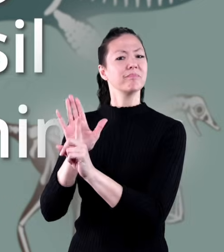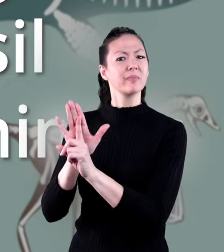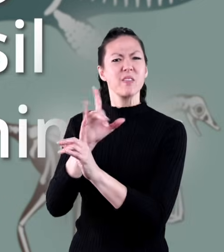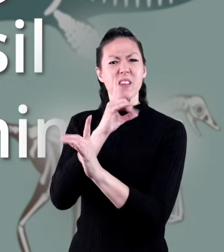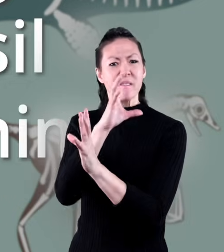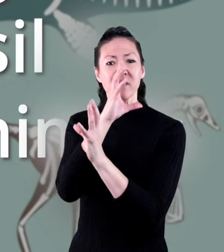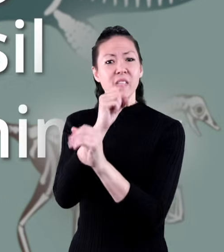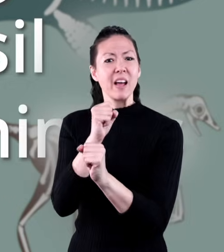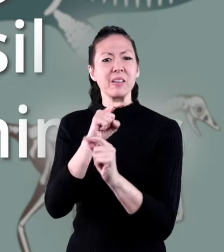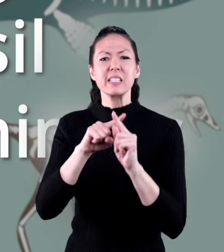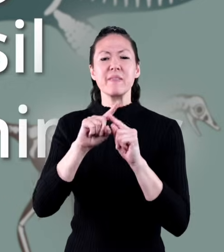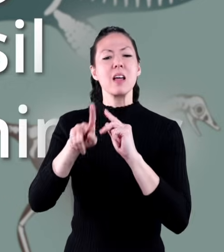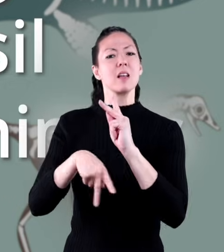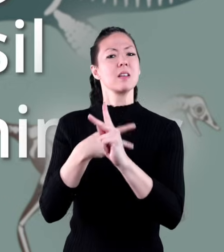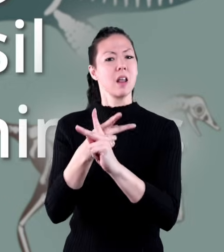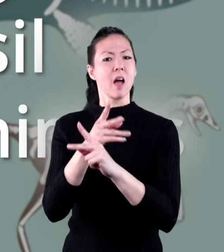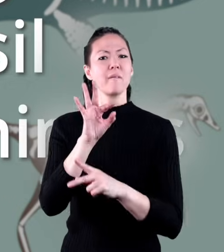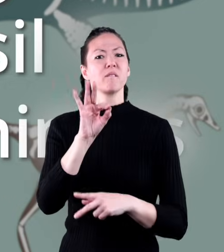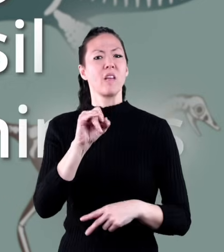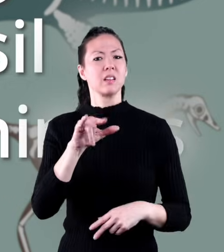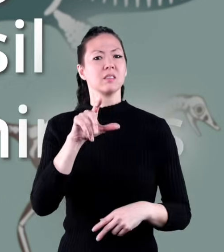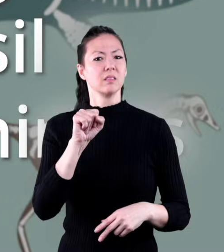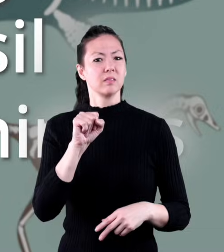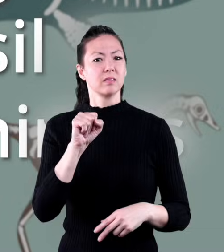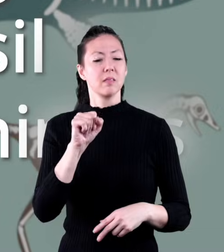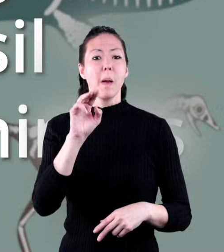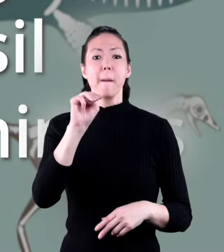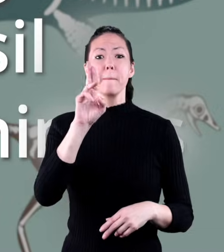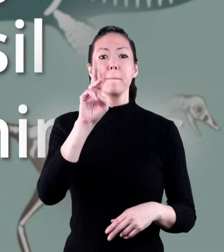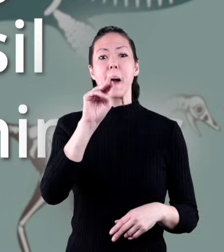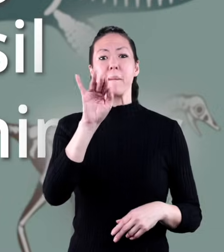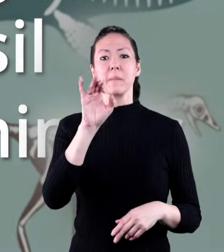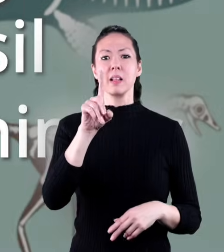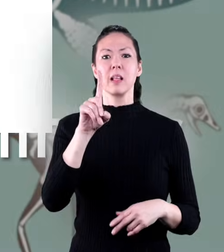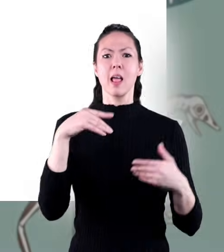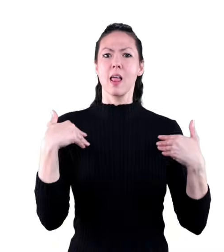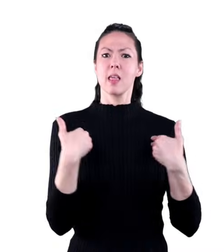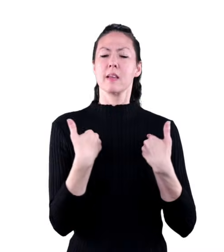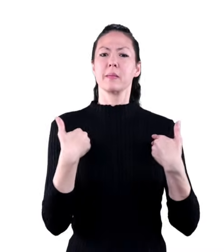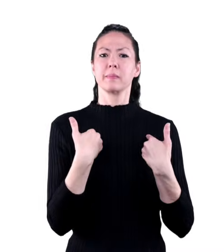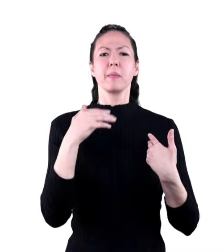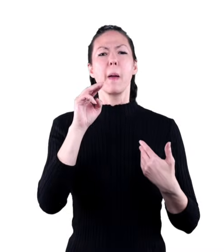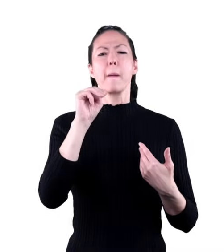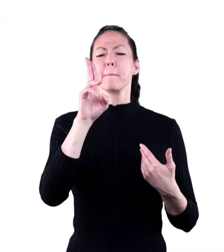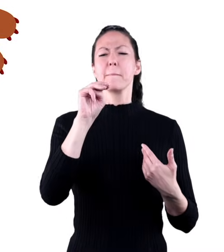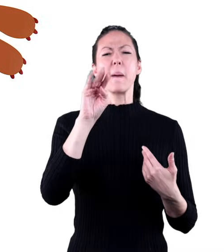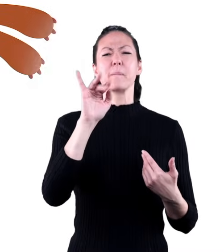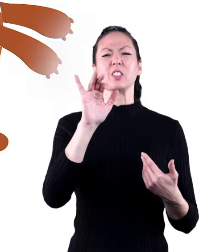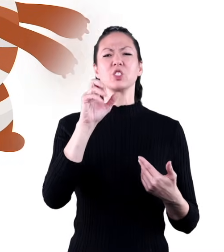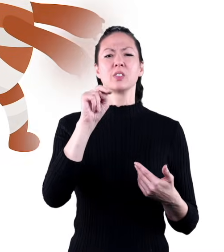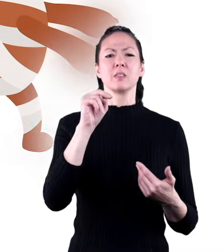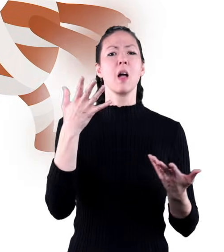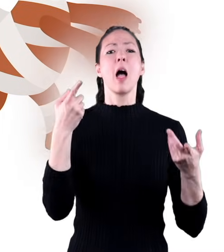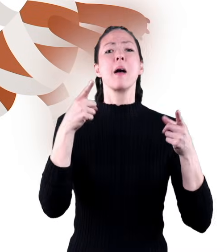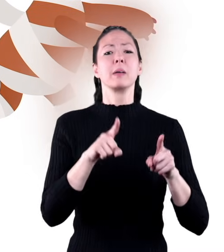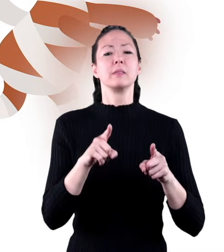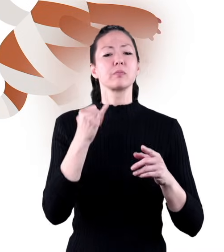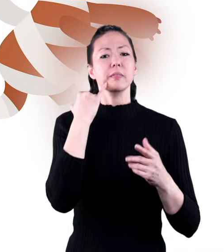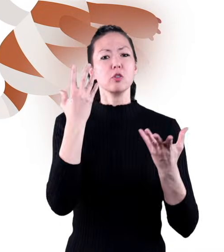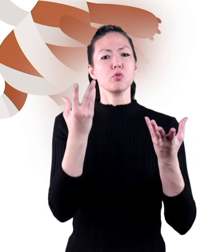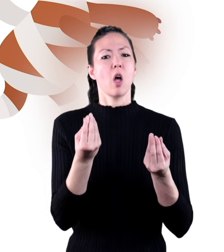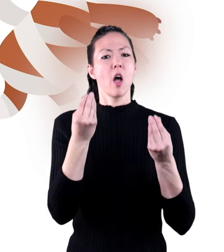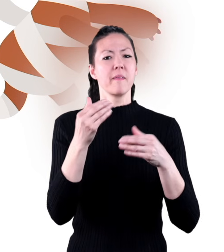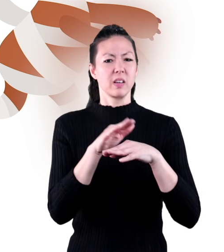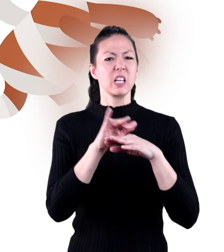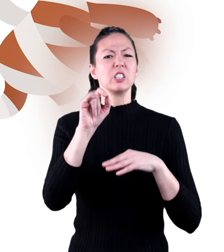the more fascinating of all kinds of fossils are mummified animals. Mummification occurs when the soft tissue,